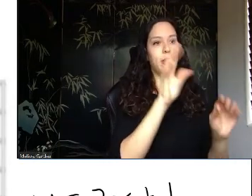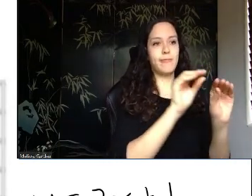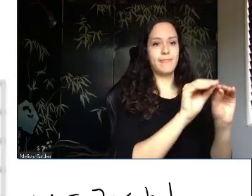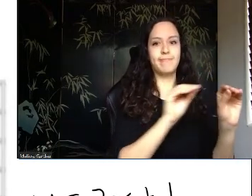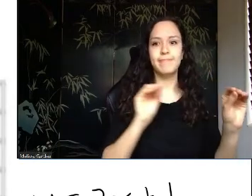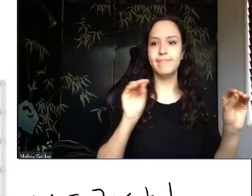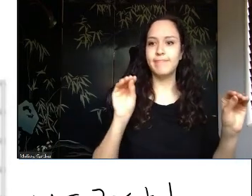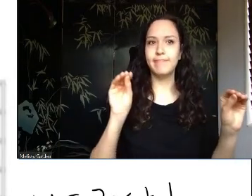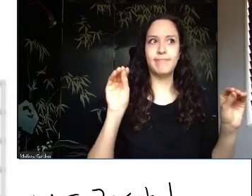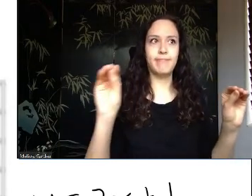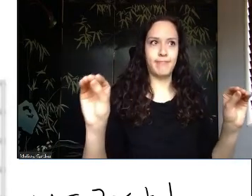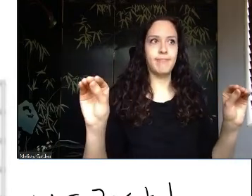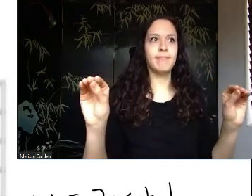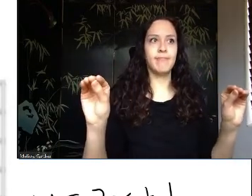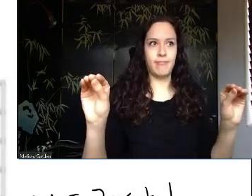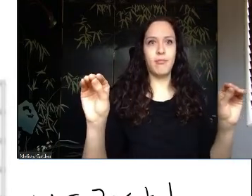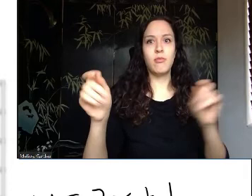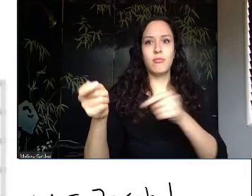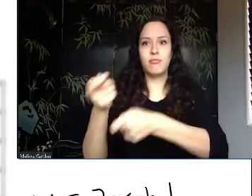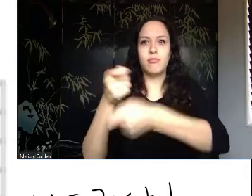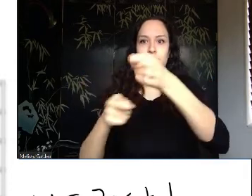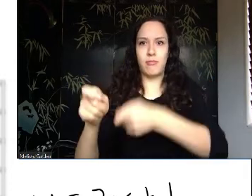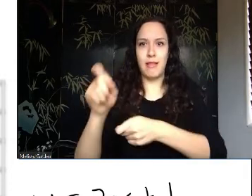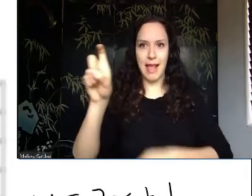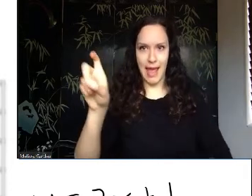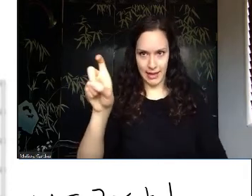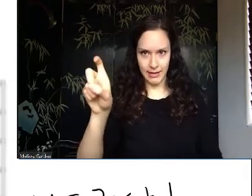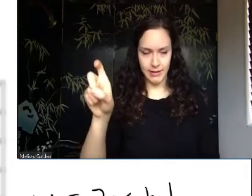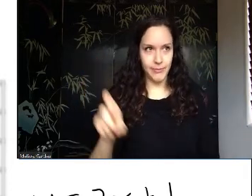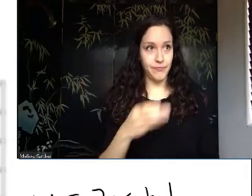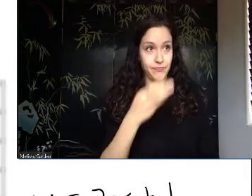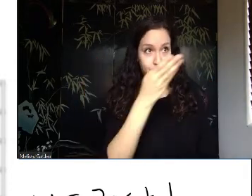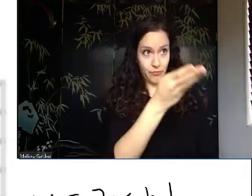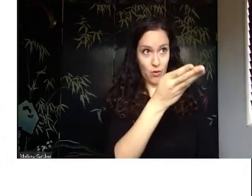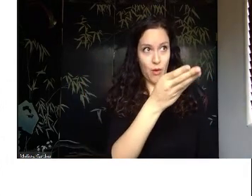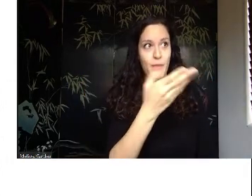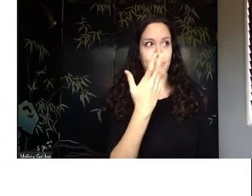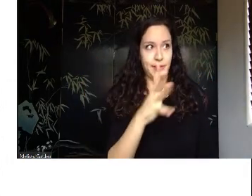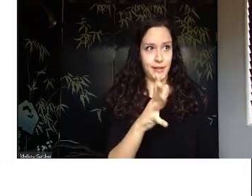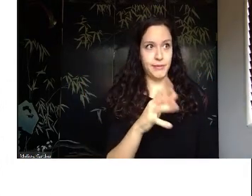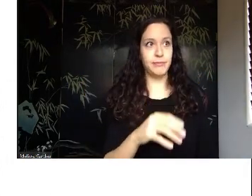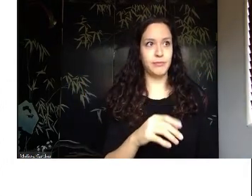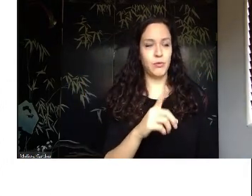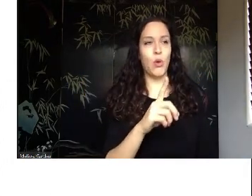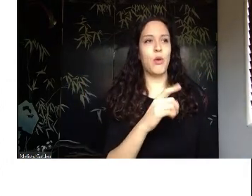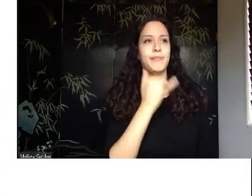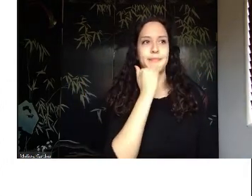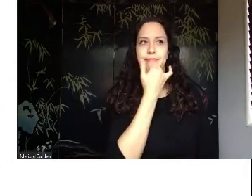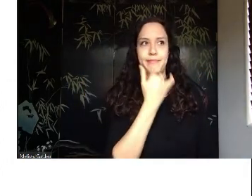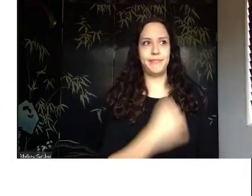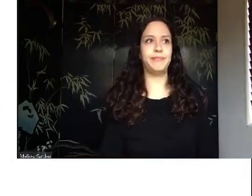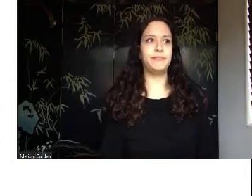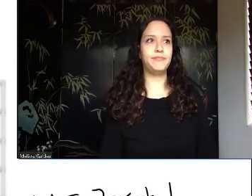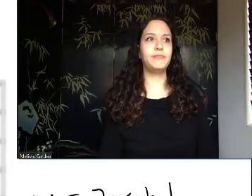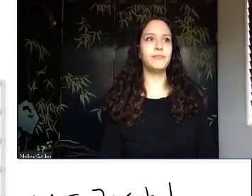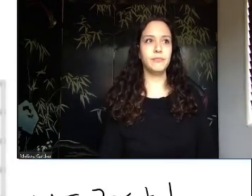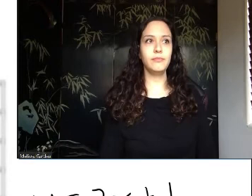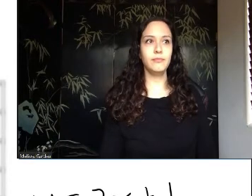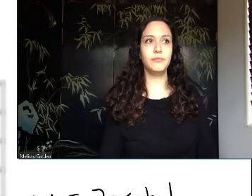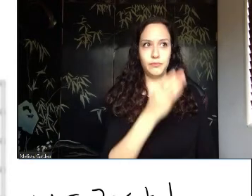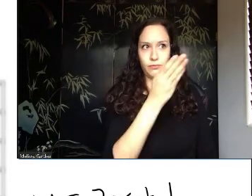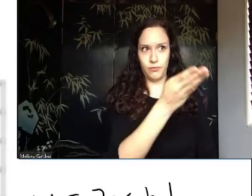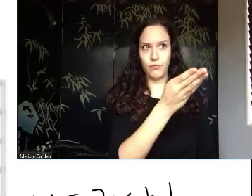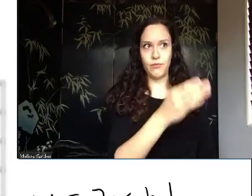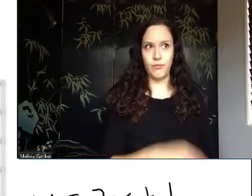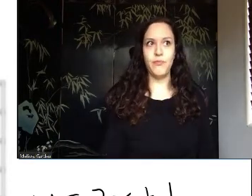in -1 for x. Here it is. I plugged it in. Oops. Here it is.